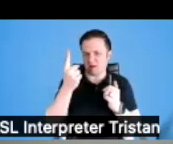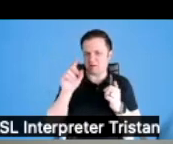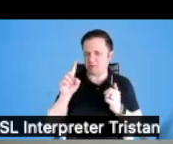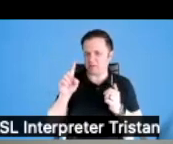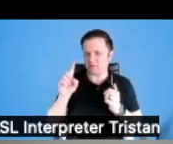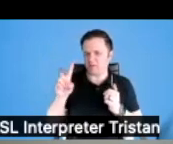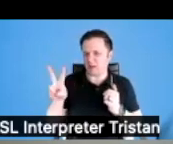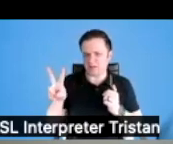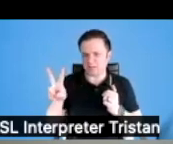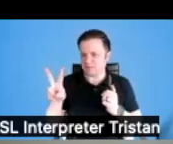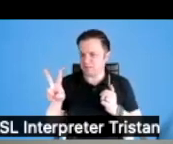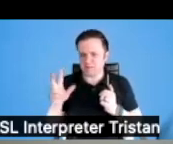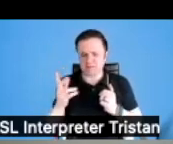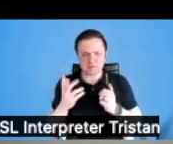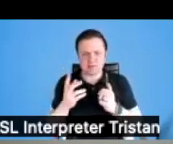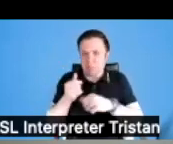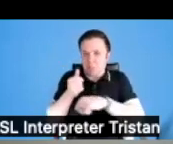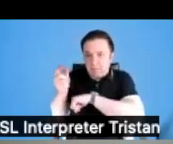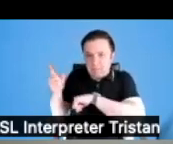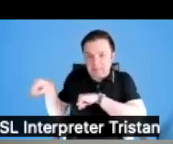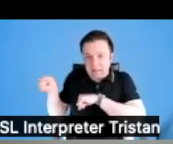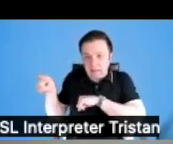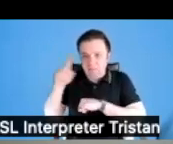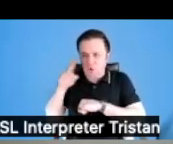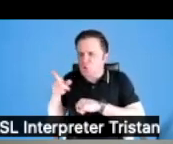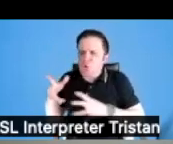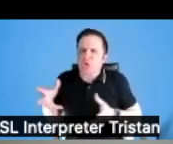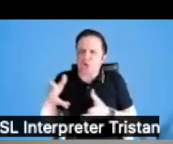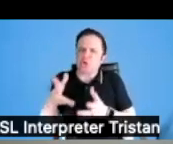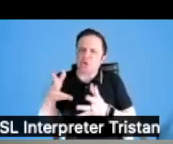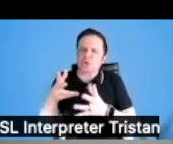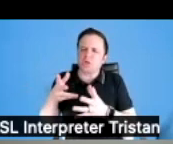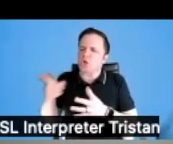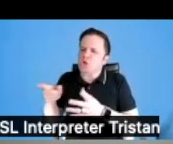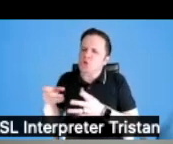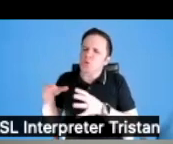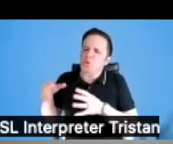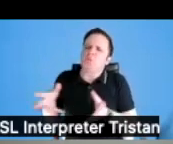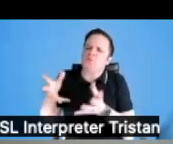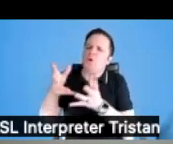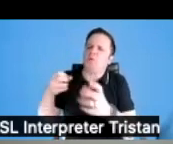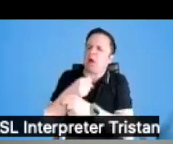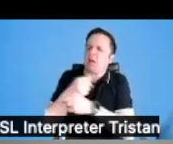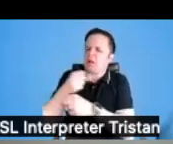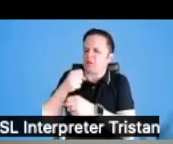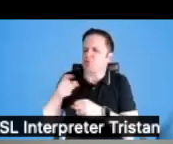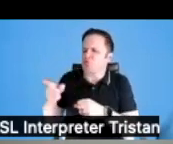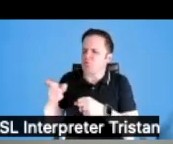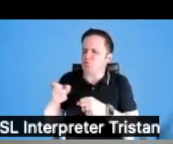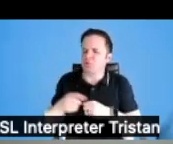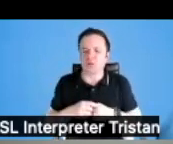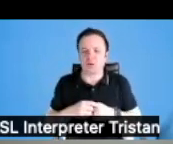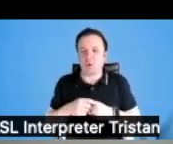dynamics, blaming them for inciting the violence themselves or provoking it, as I mentioned, disbelieving